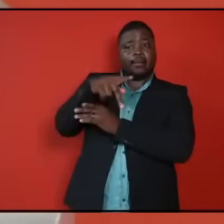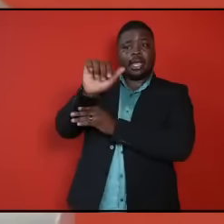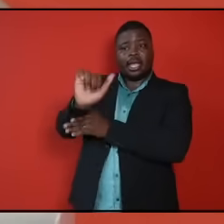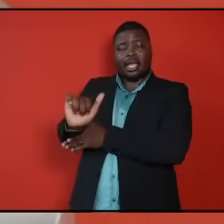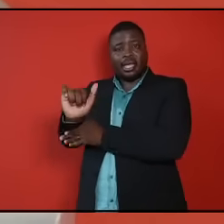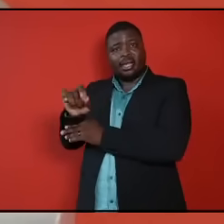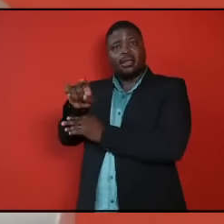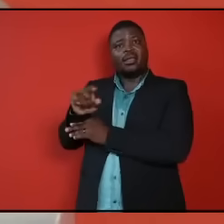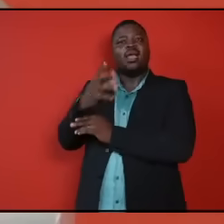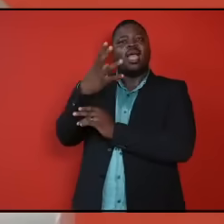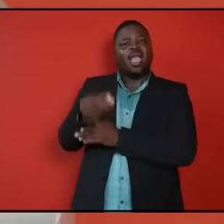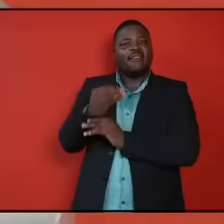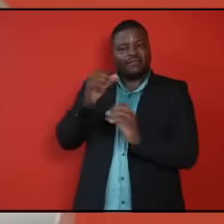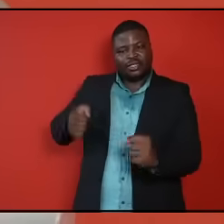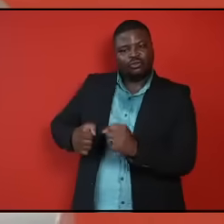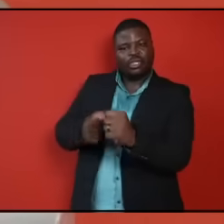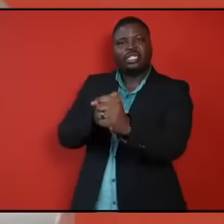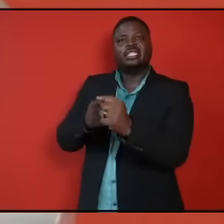Johannesburg.